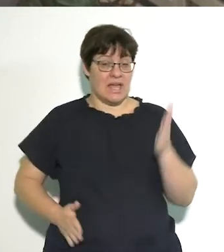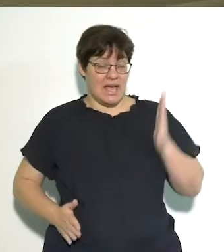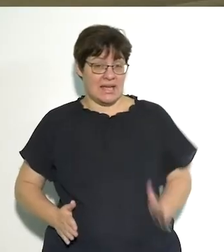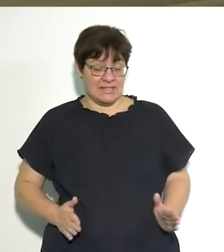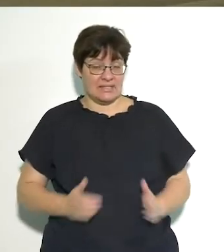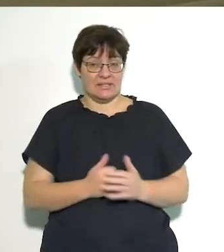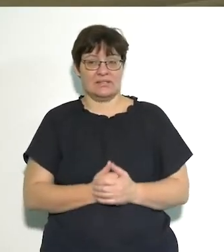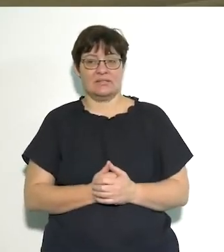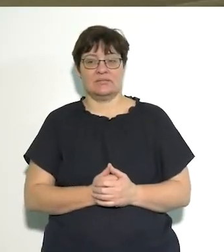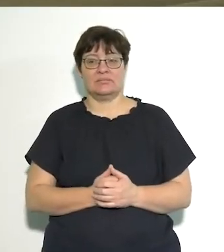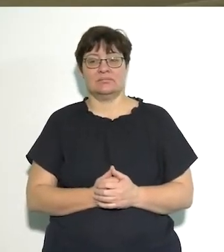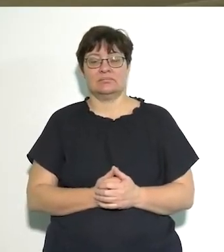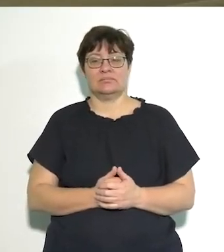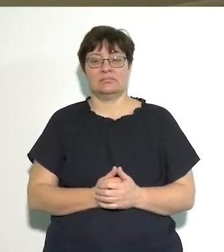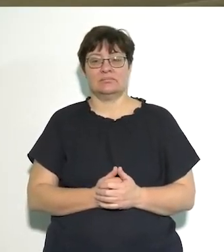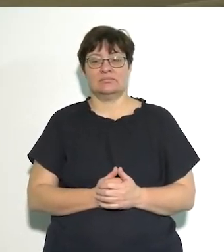sides of the square.